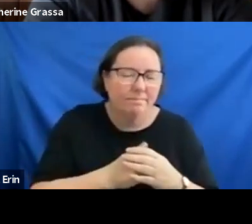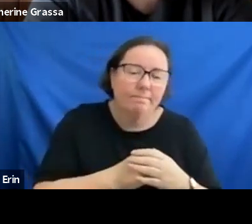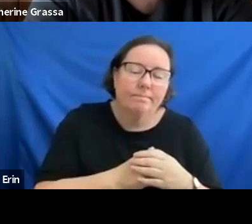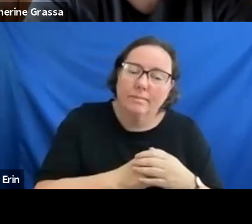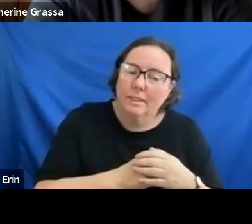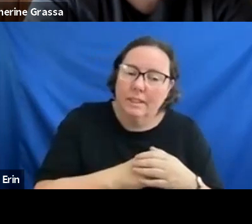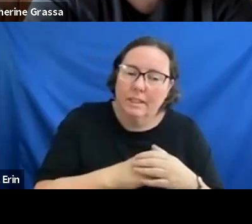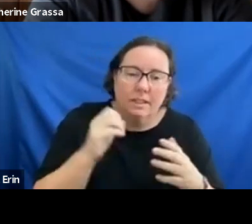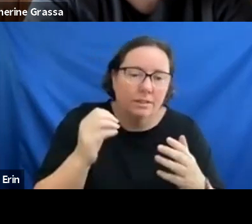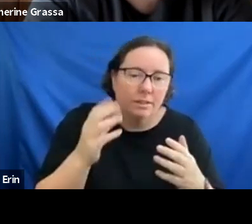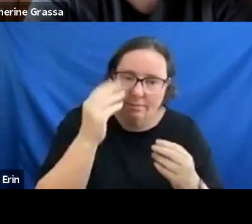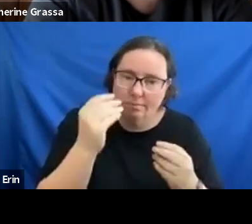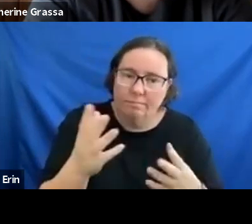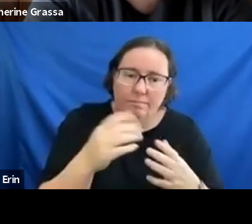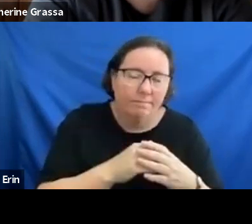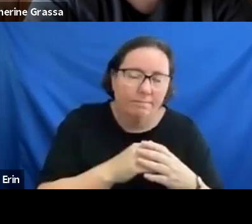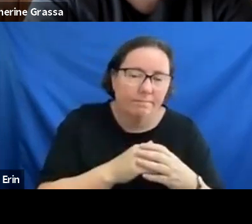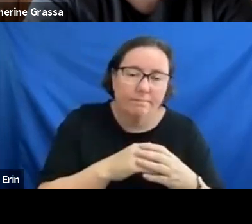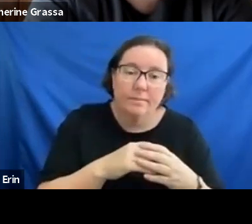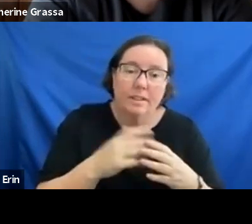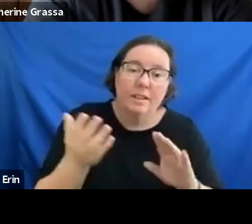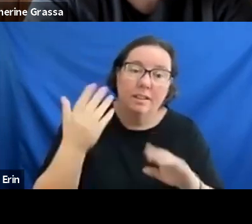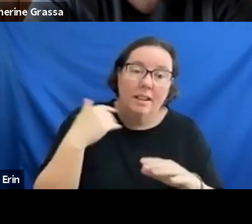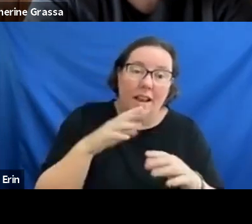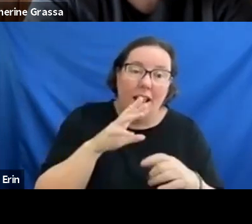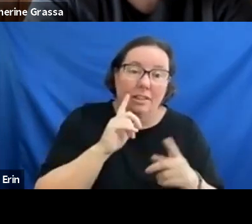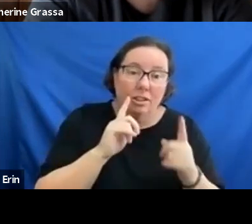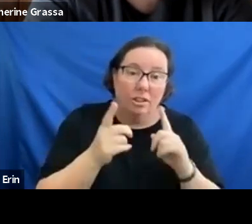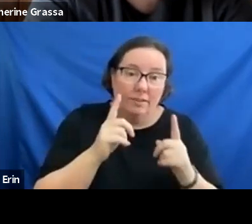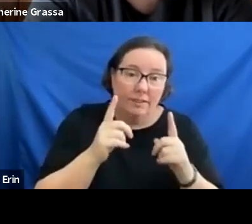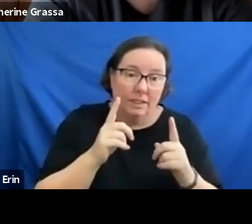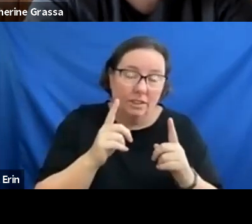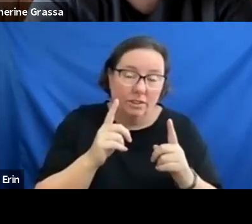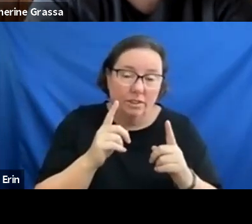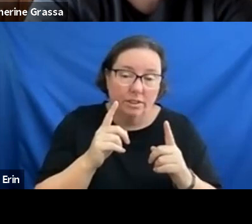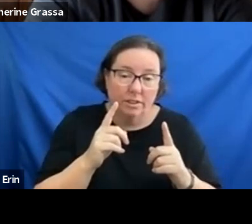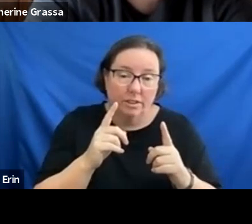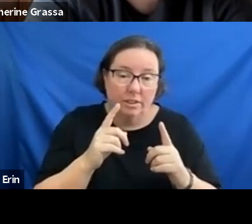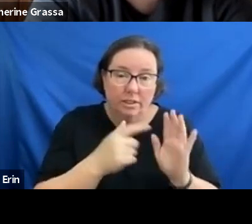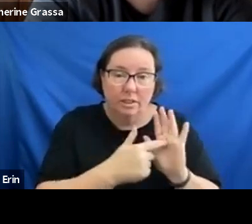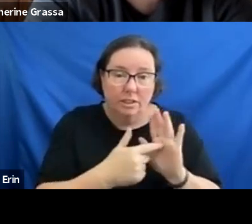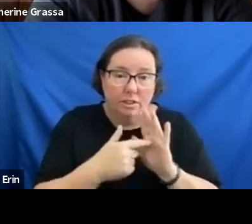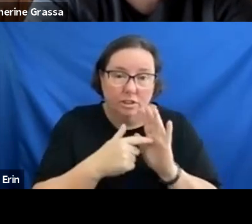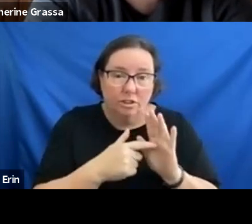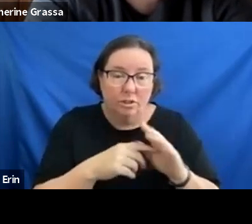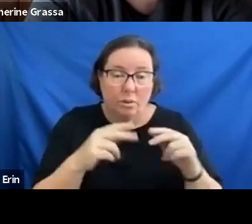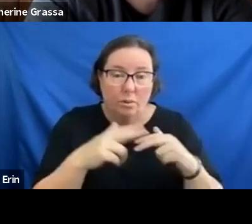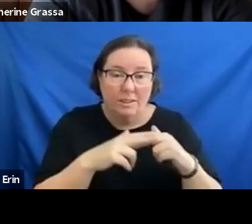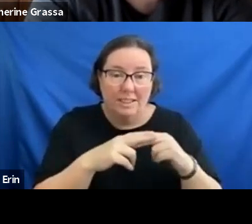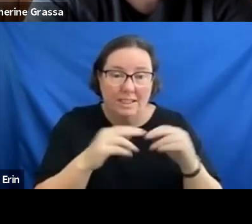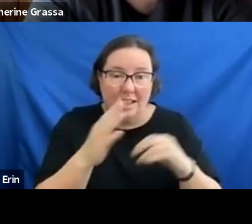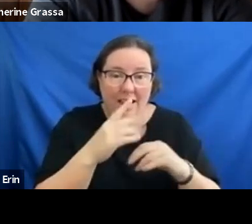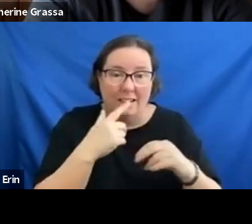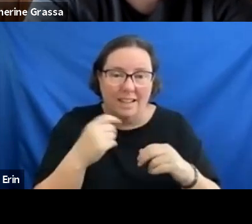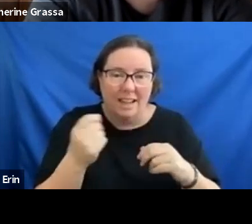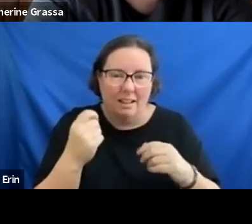So from the last work group conversation, the slide showed that 11 schools, 10 of them